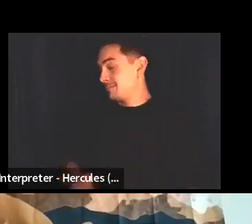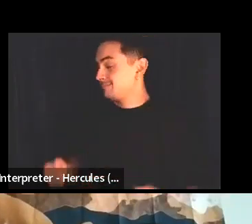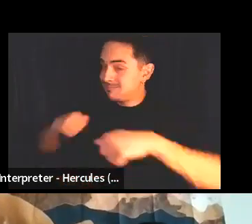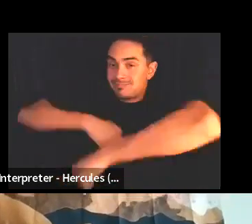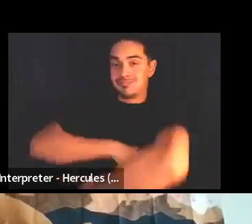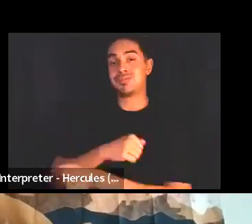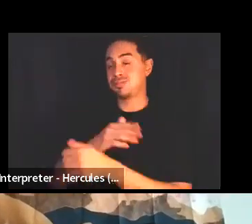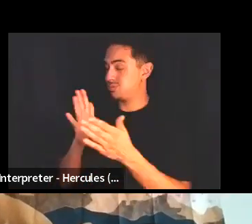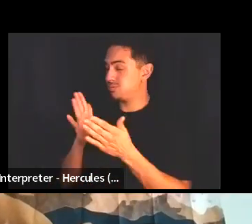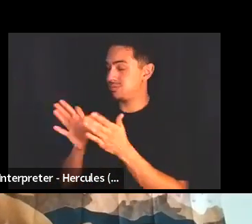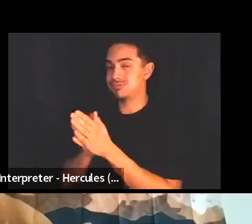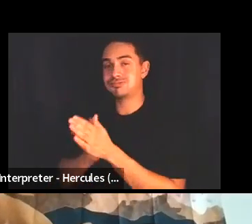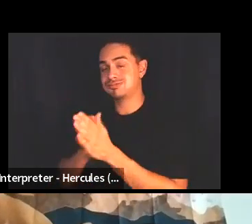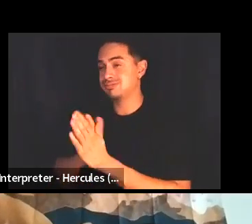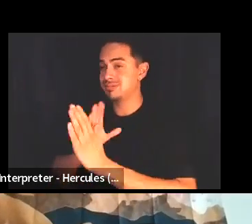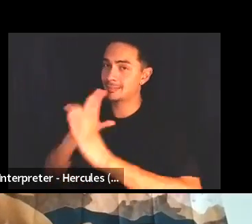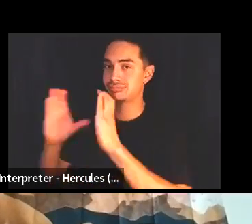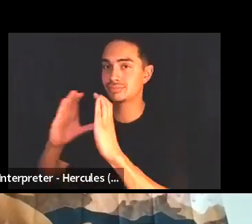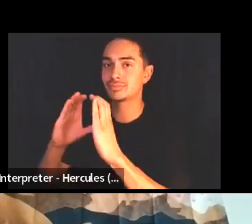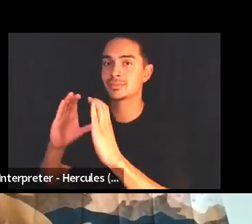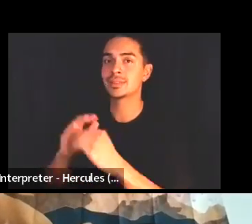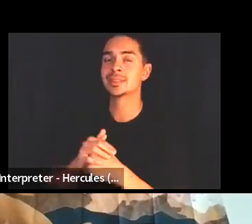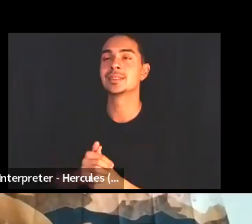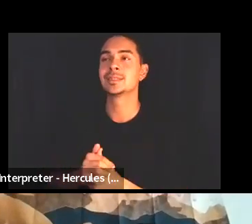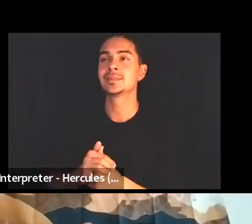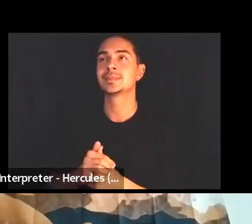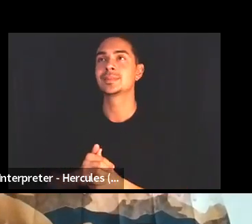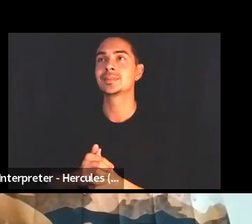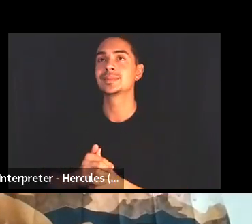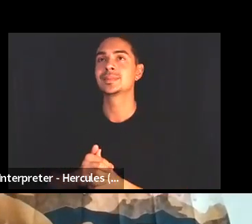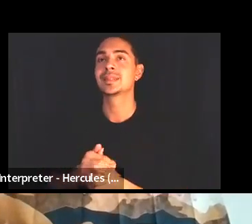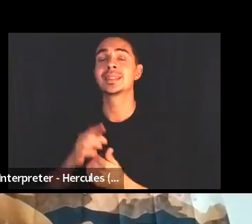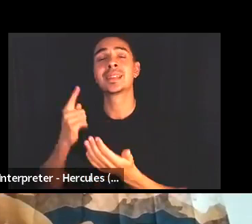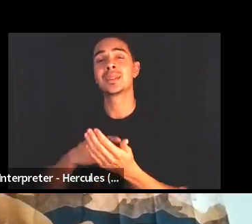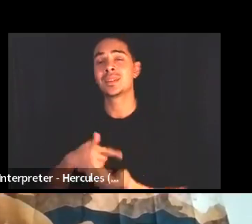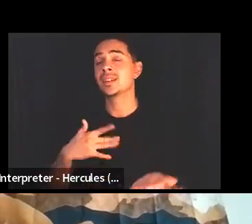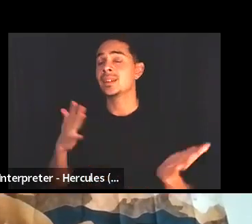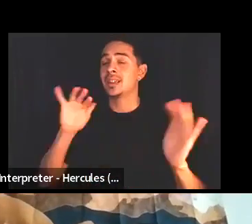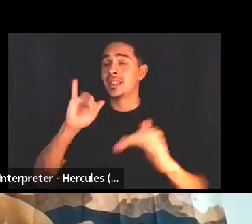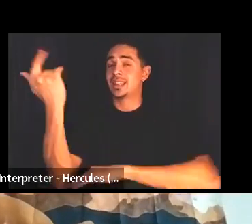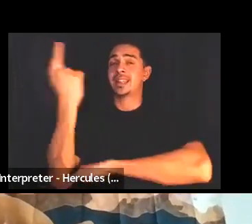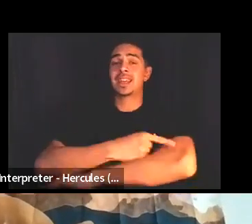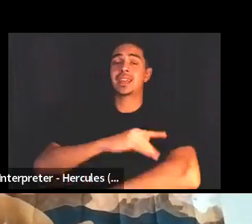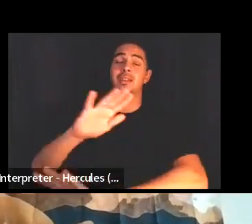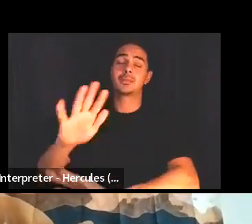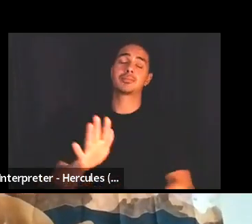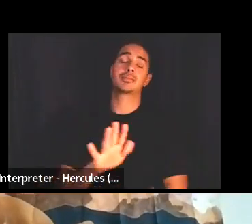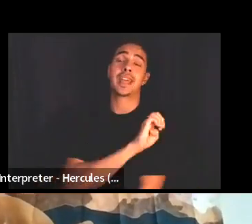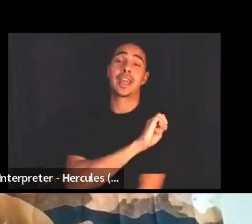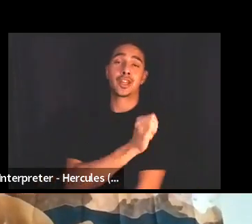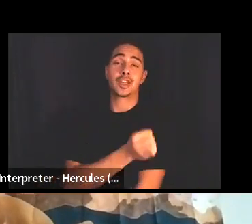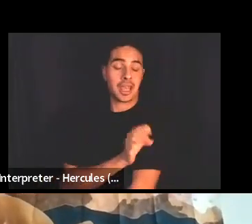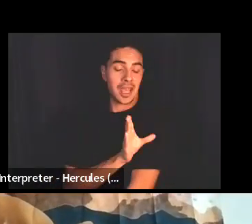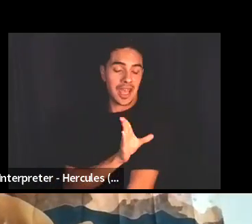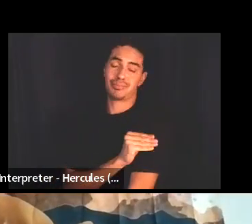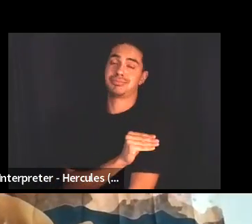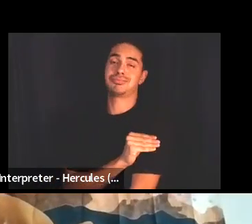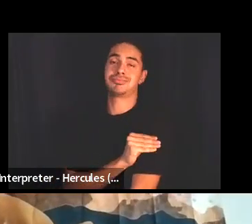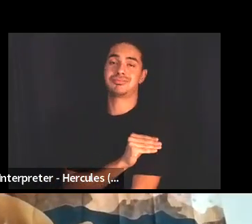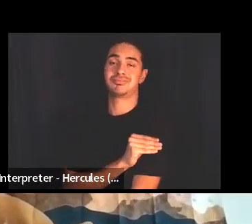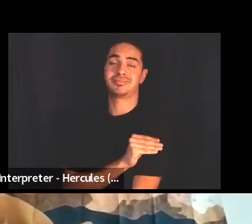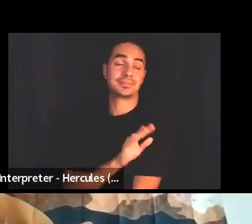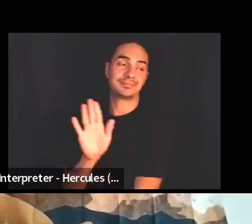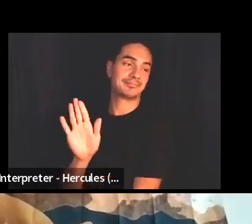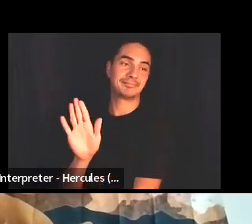Sometimes even when it's done from a good place, sometimes you just don't have the energy to be able